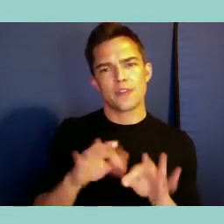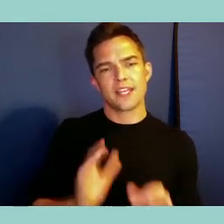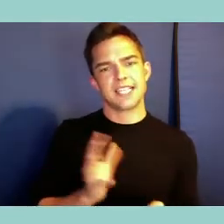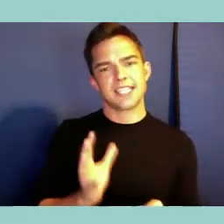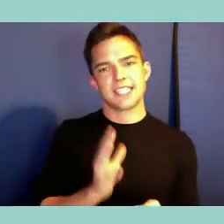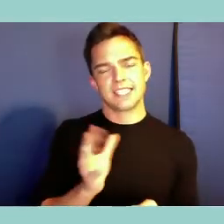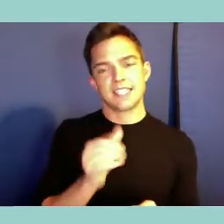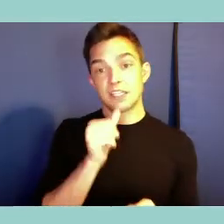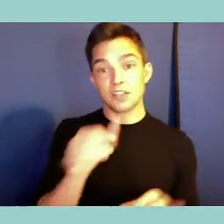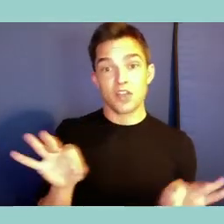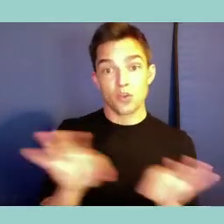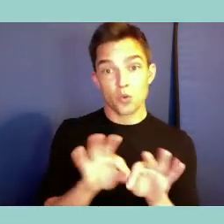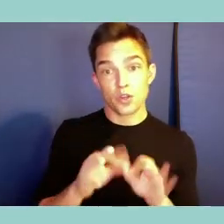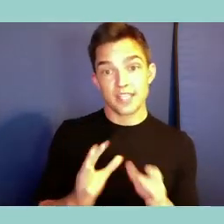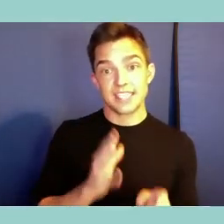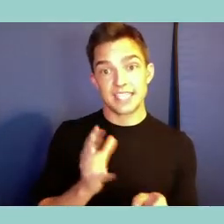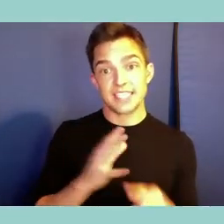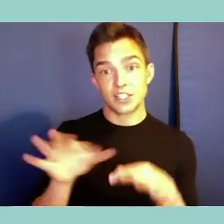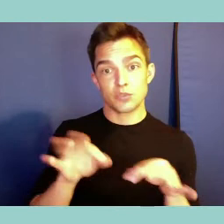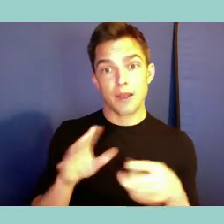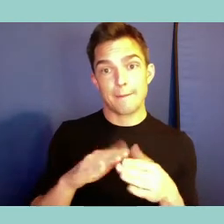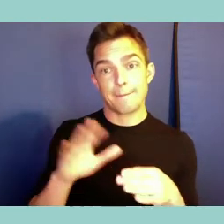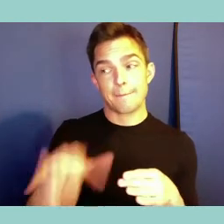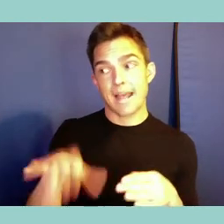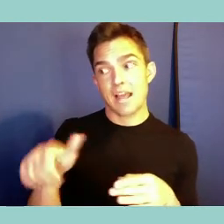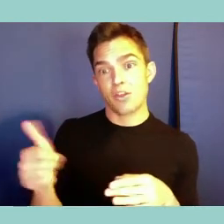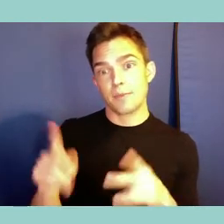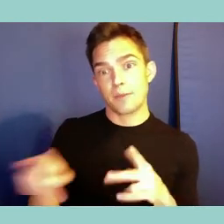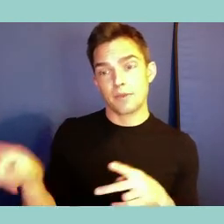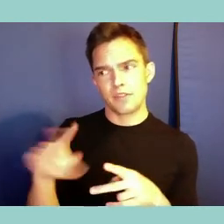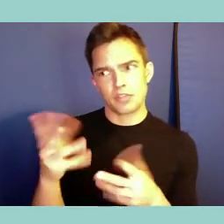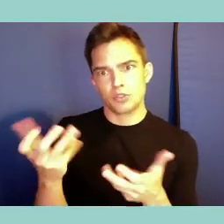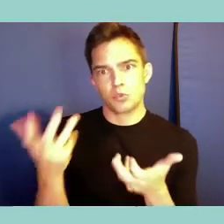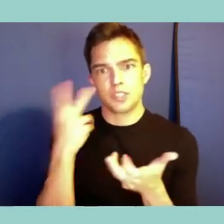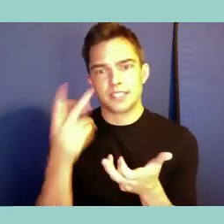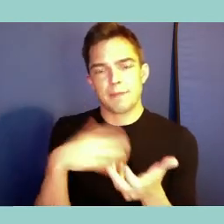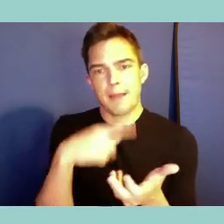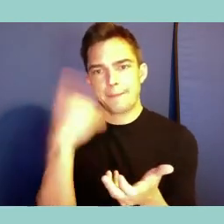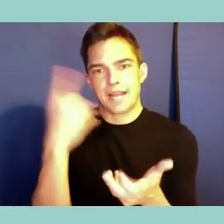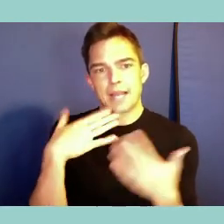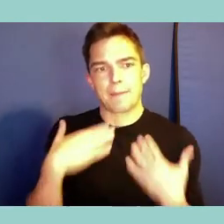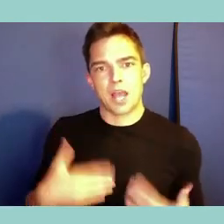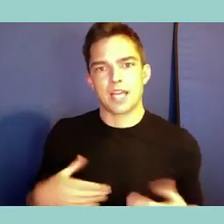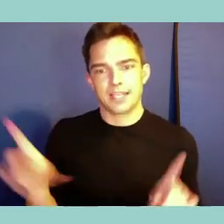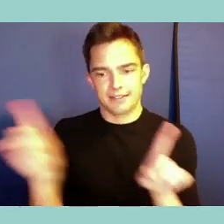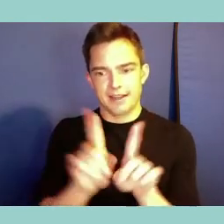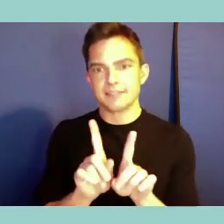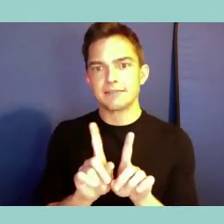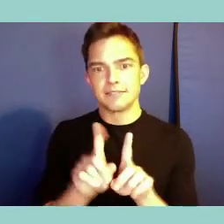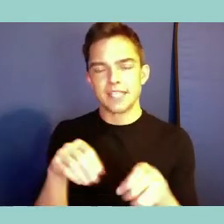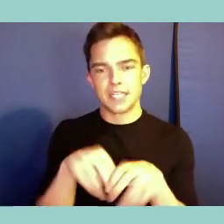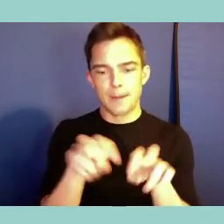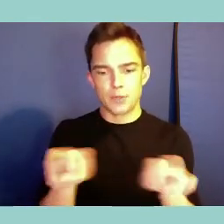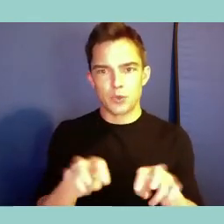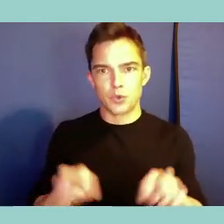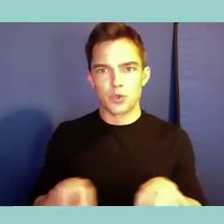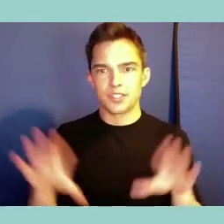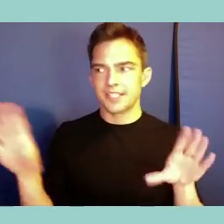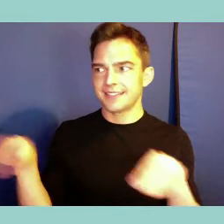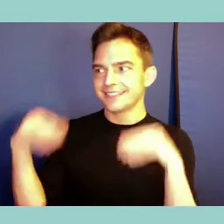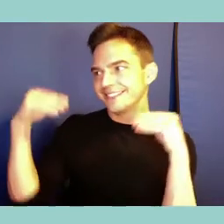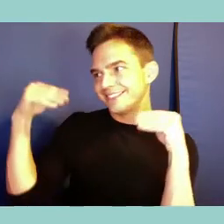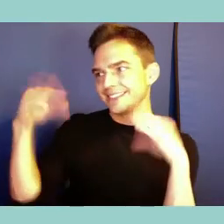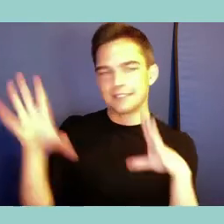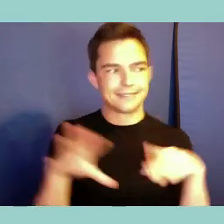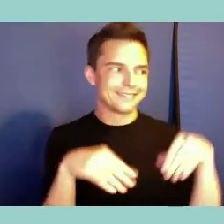the worth and dignity ascribed by others who simply want to see my Black body next to them in a pew to smile at me